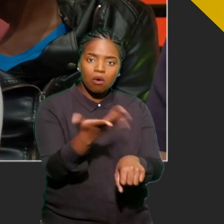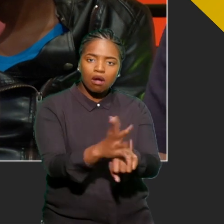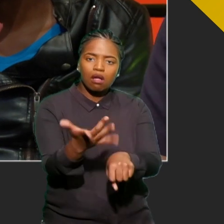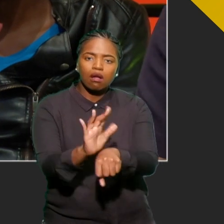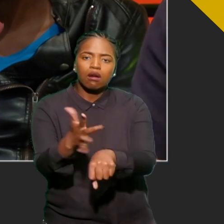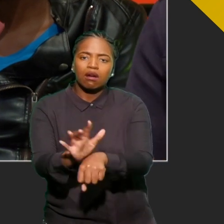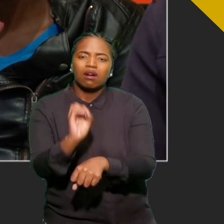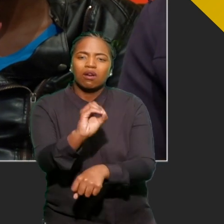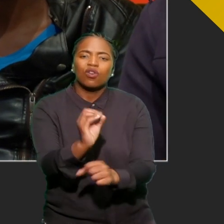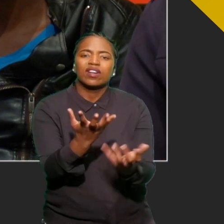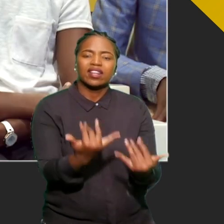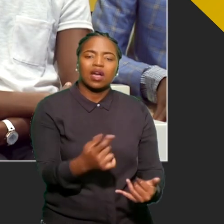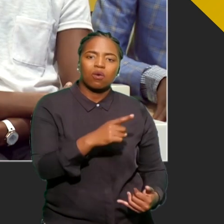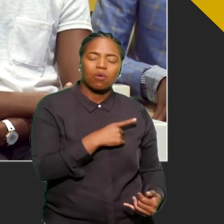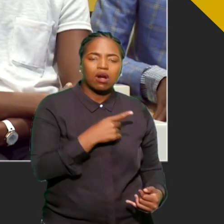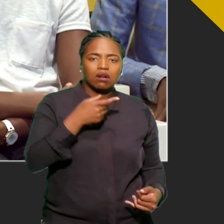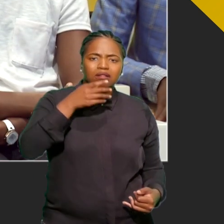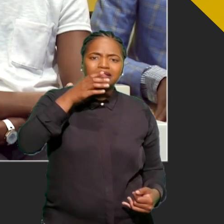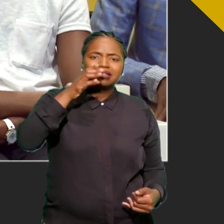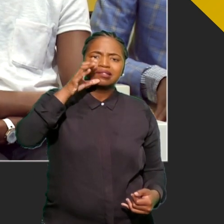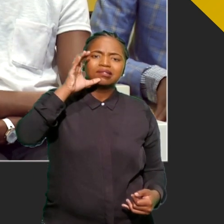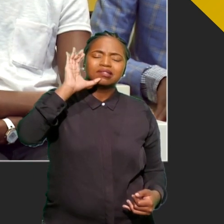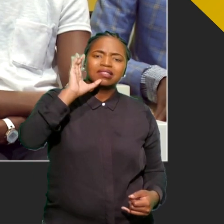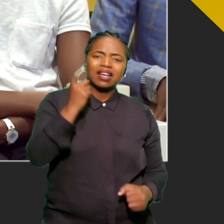that because umntwana uyayiphuza and then that